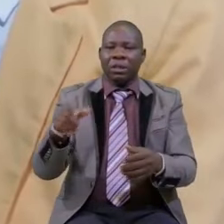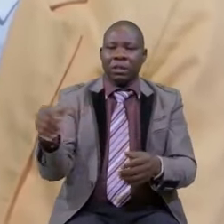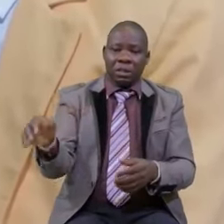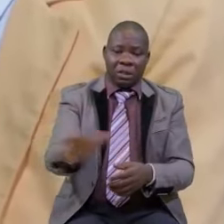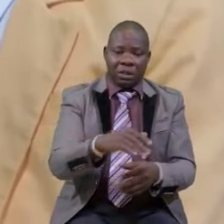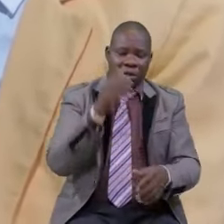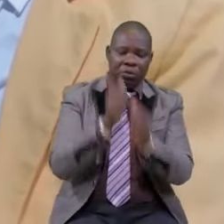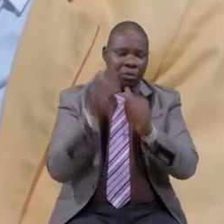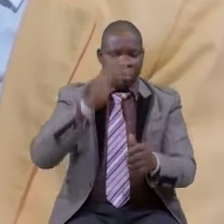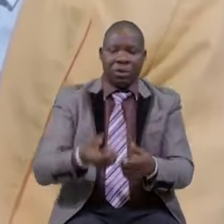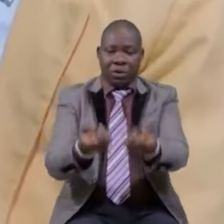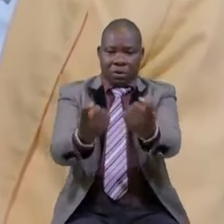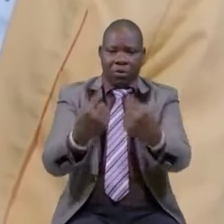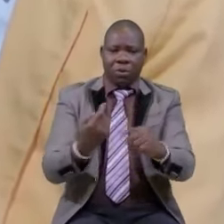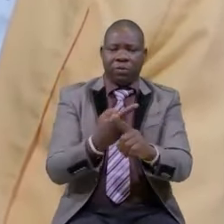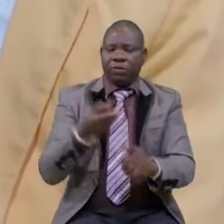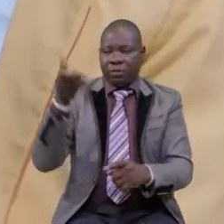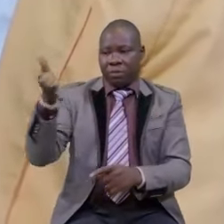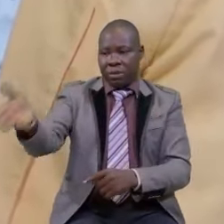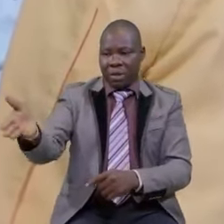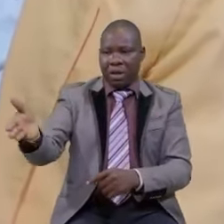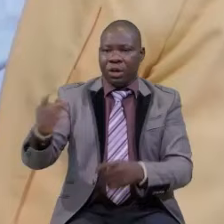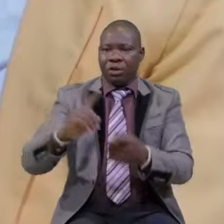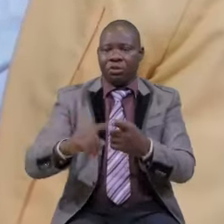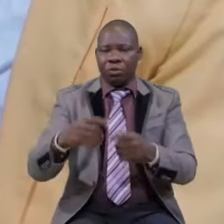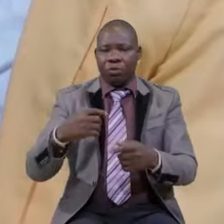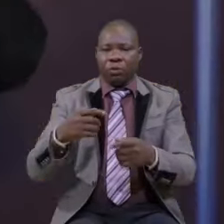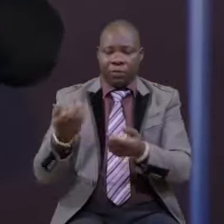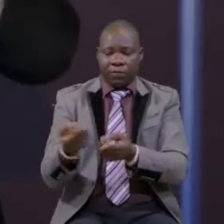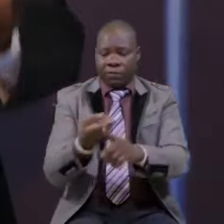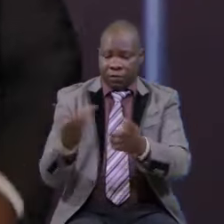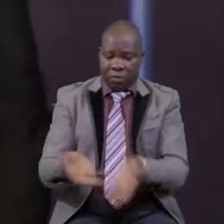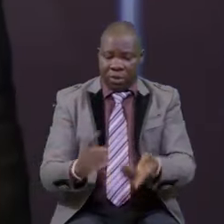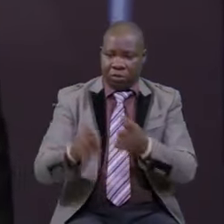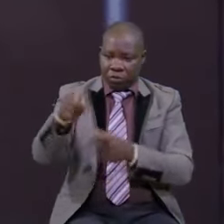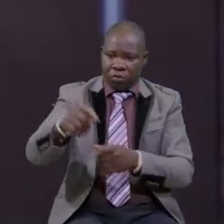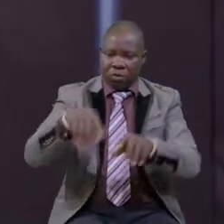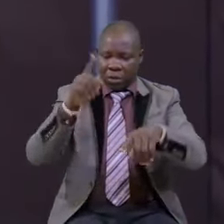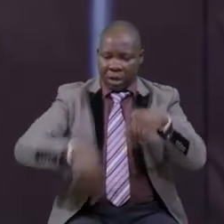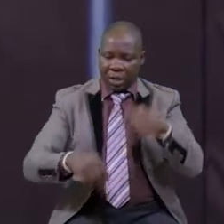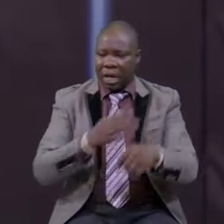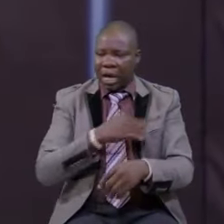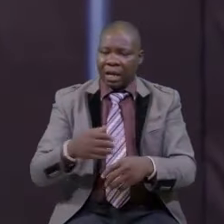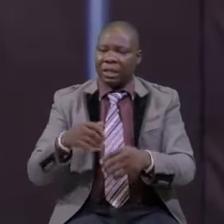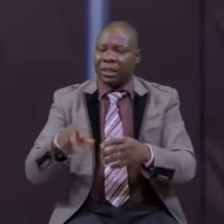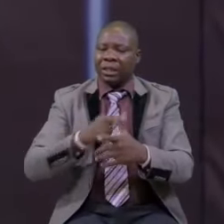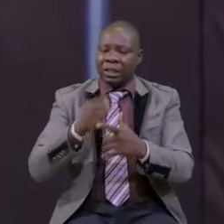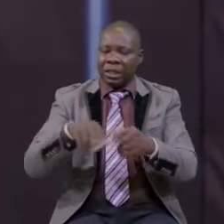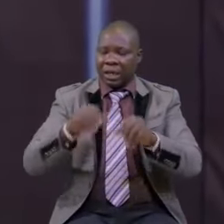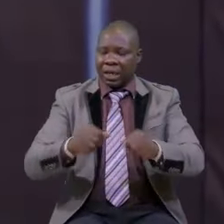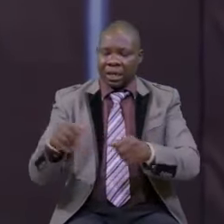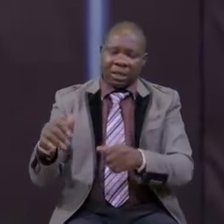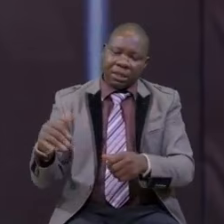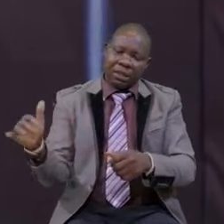from thence, from hence to you, cannot, and neither can they pass